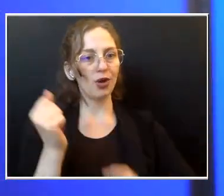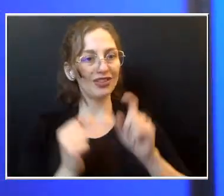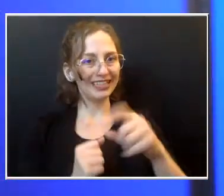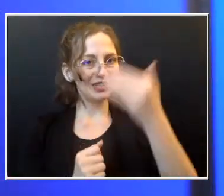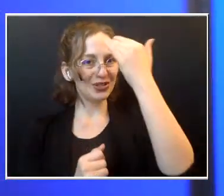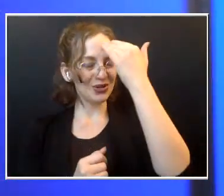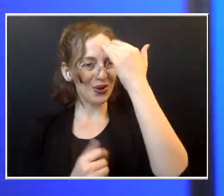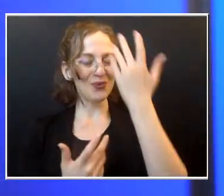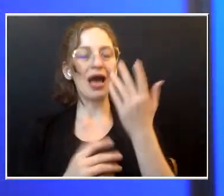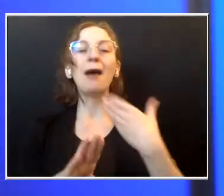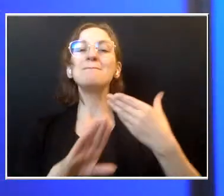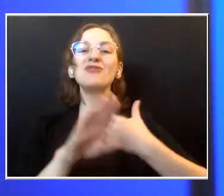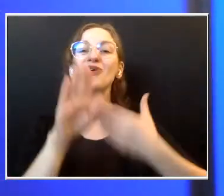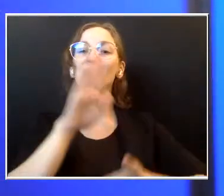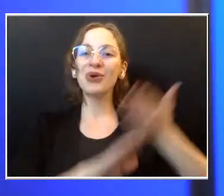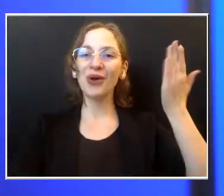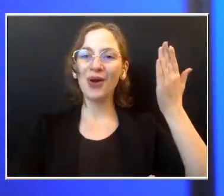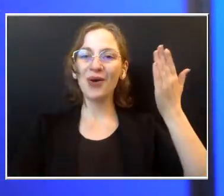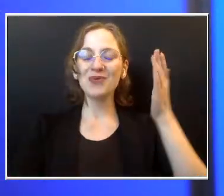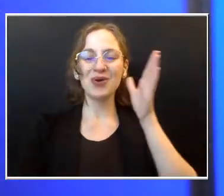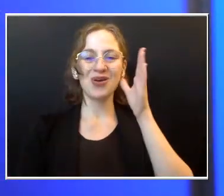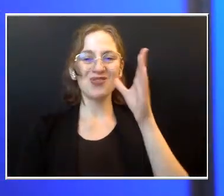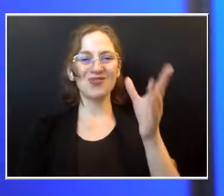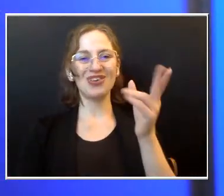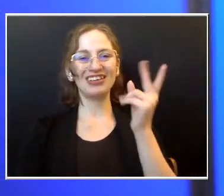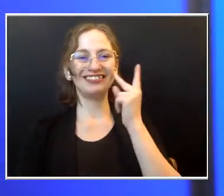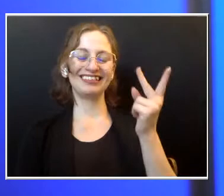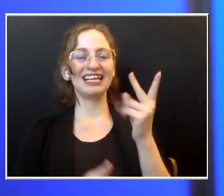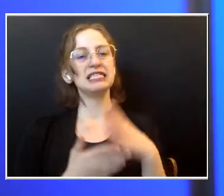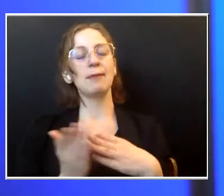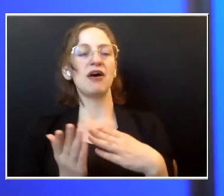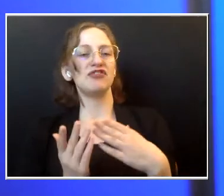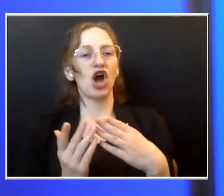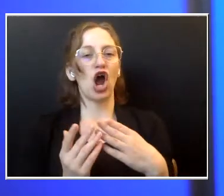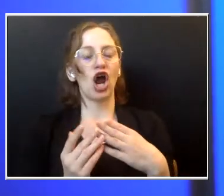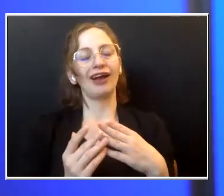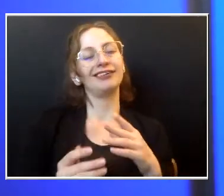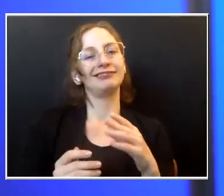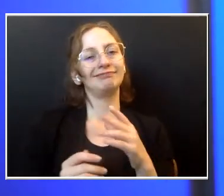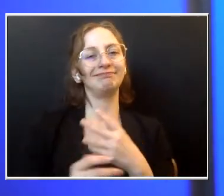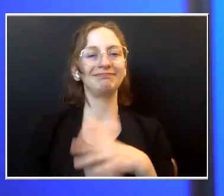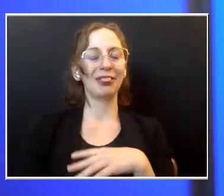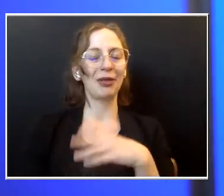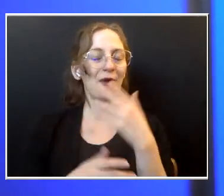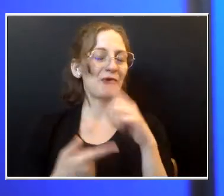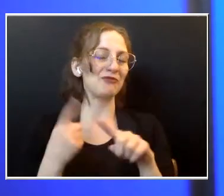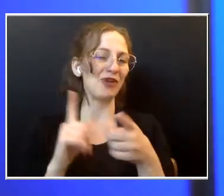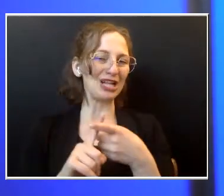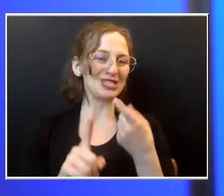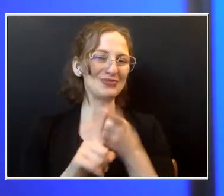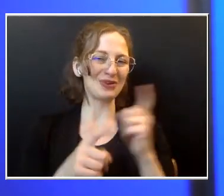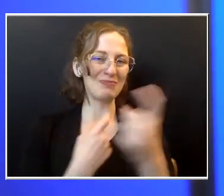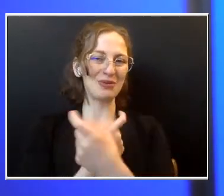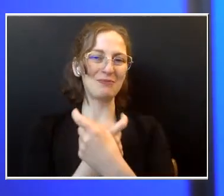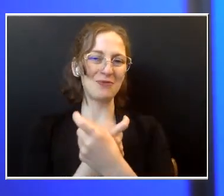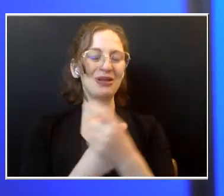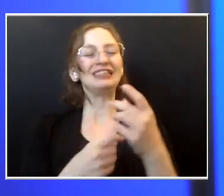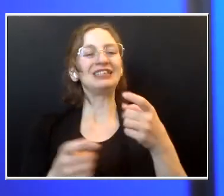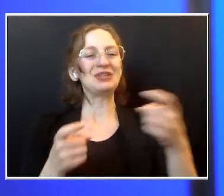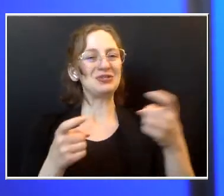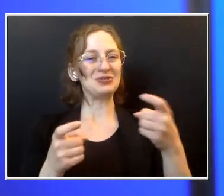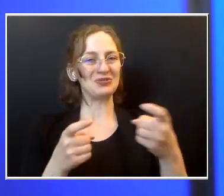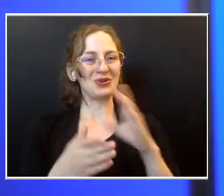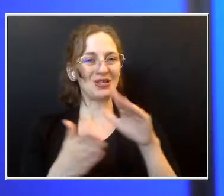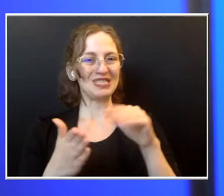we're going to send it to some of our little furry friends from the Poison Control Center here at the University of Kansas Health System, reminding us how to stay